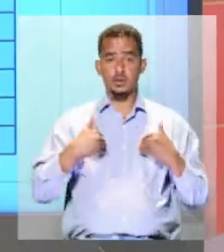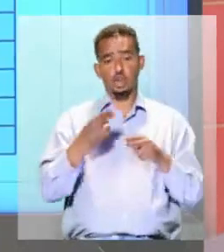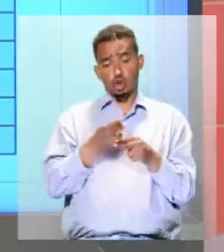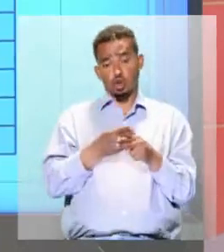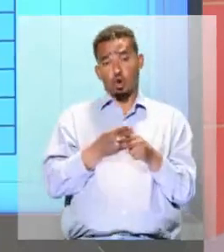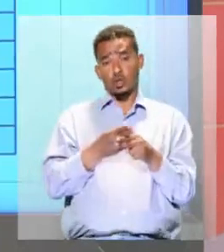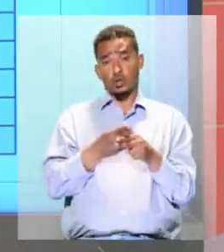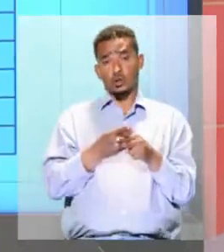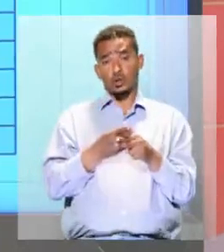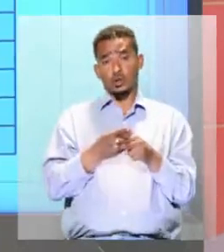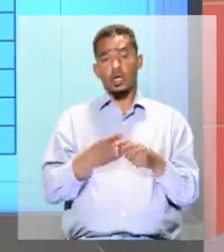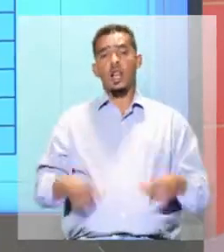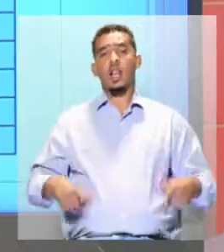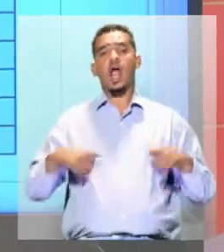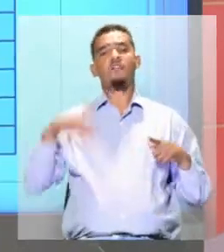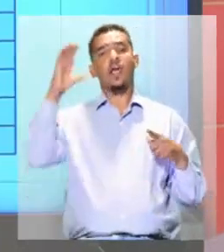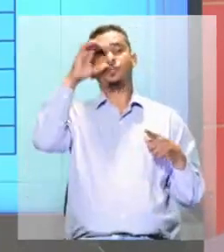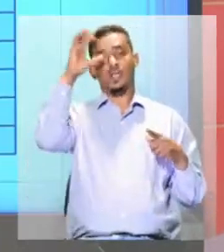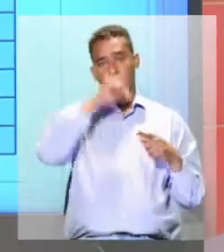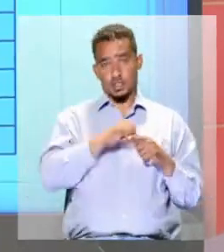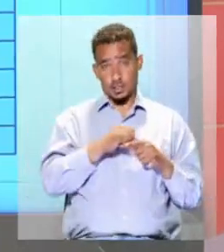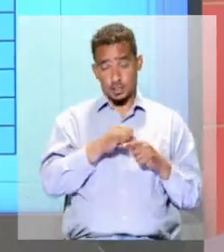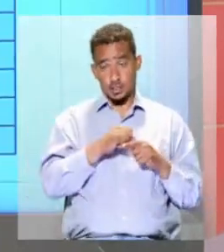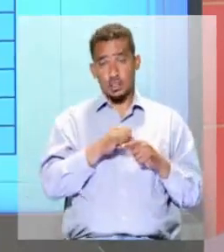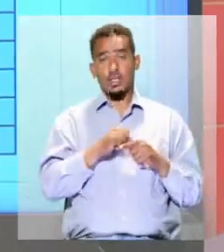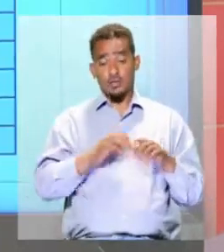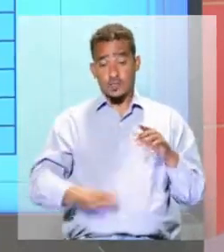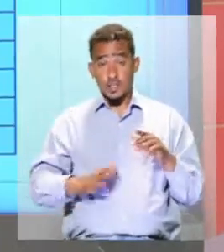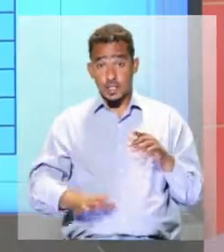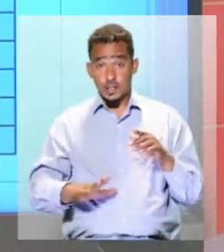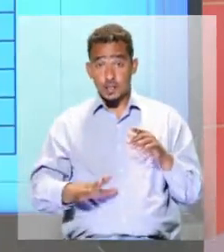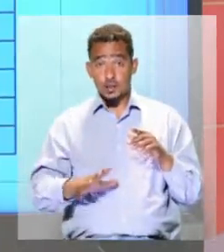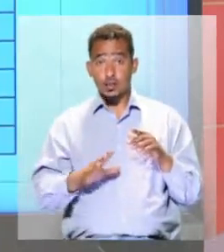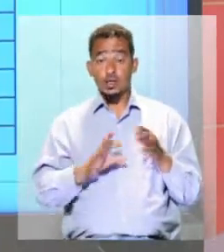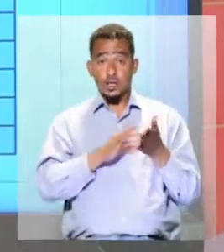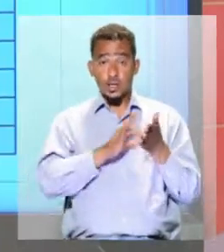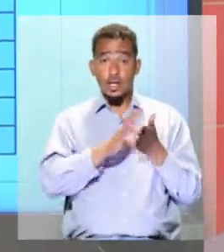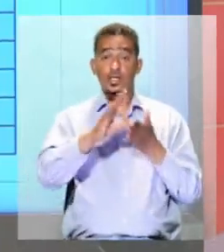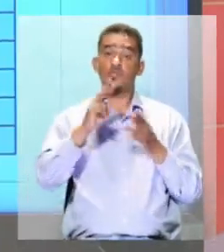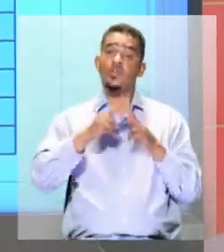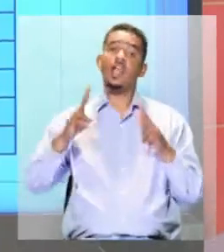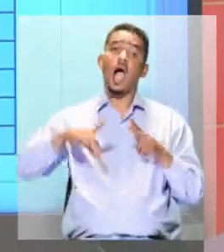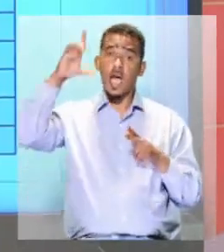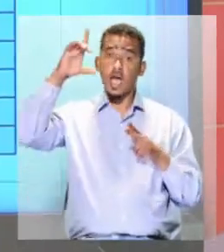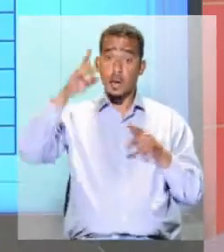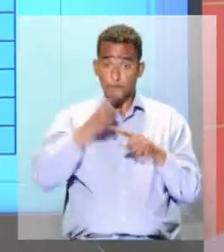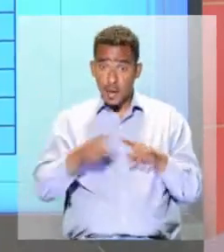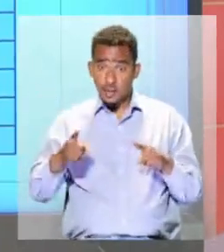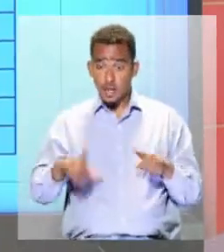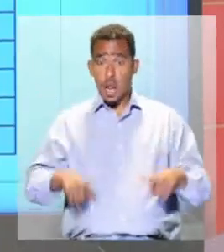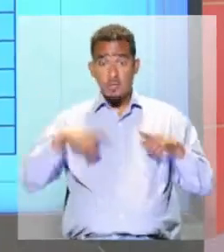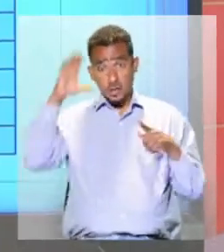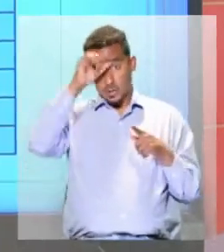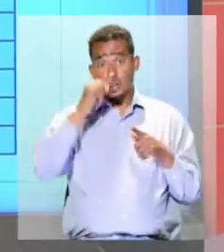short life expectancy. The fertility rate in developing country, it is very high, but the life expectancy